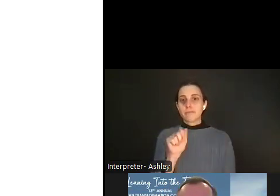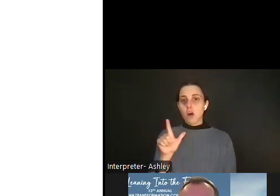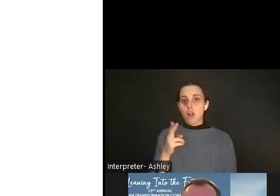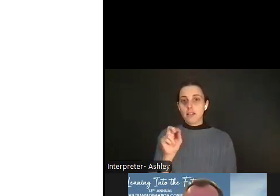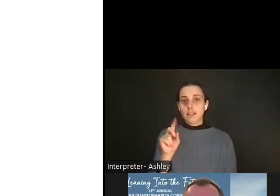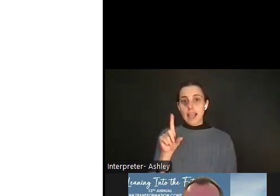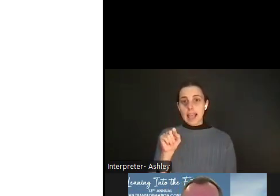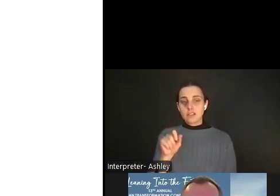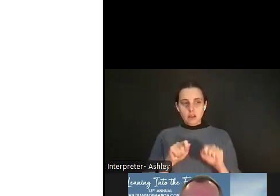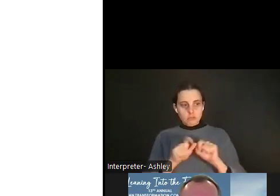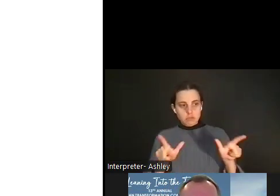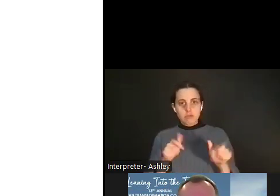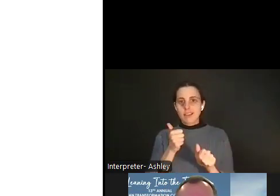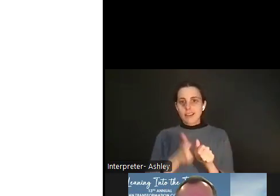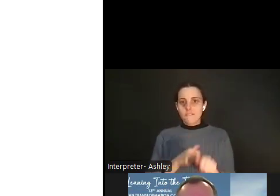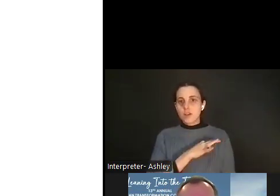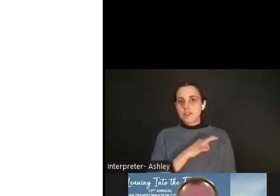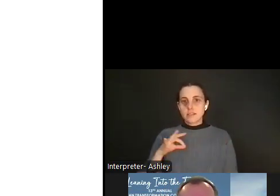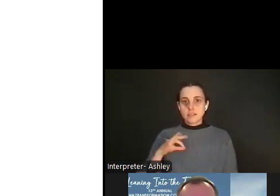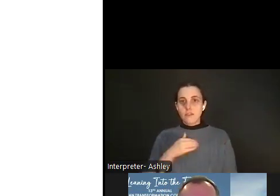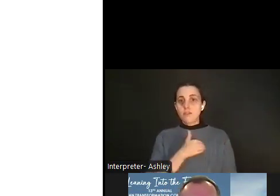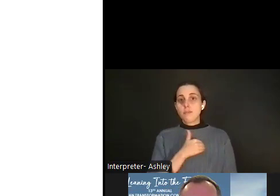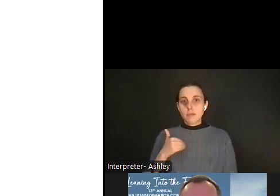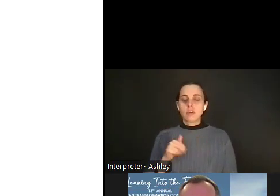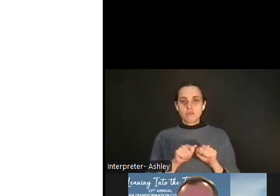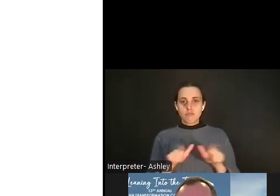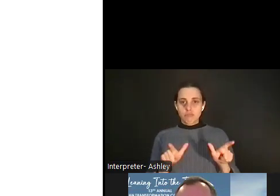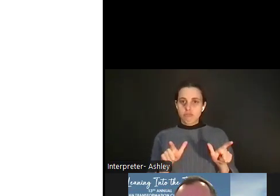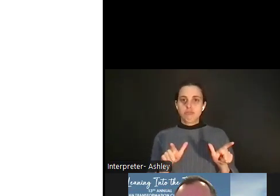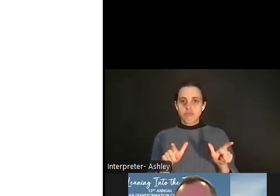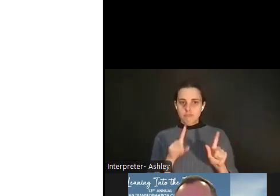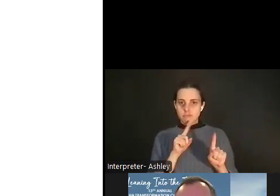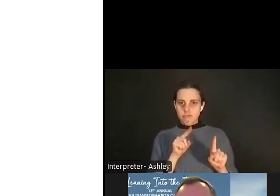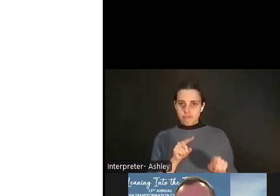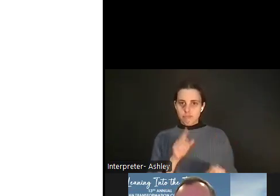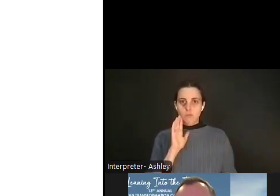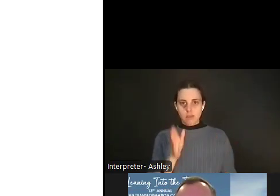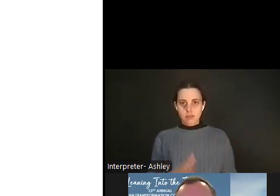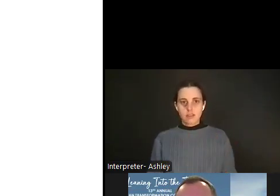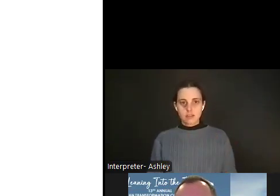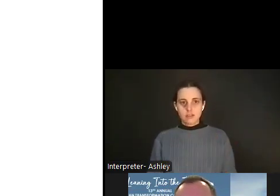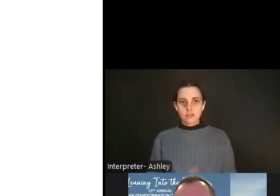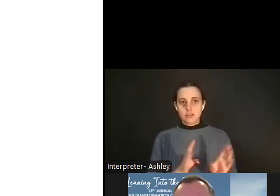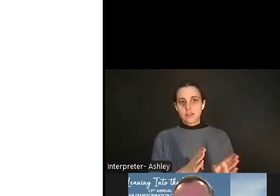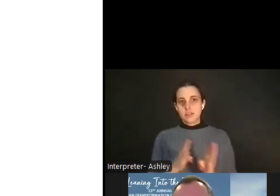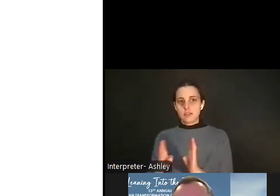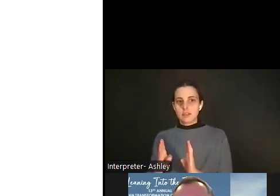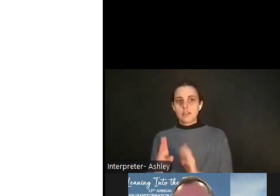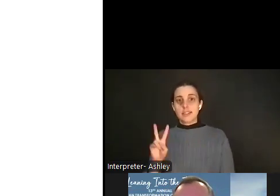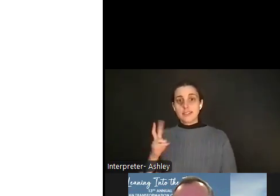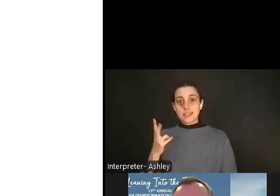So it's deployed to an entire staff population. And then the second biannual survey